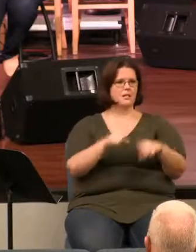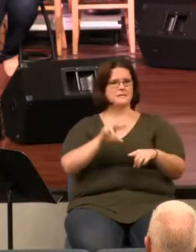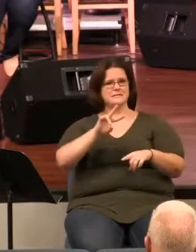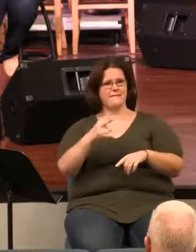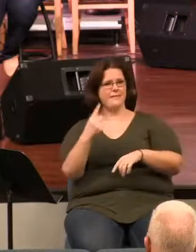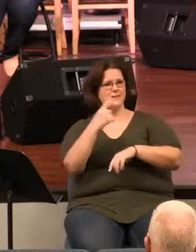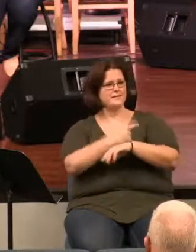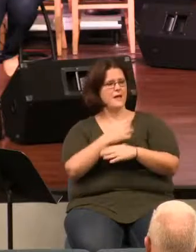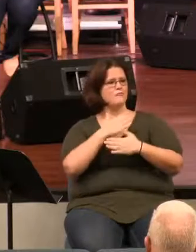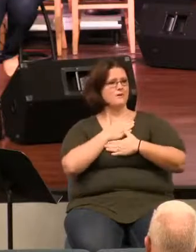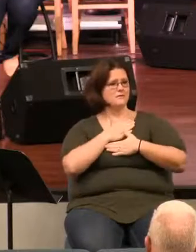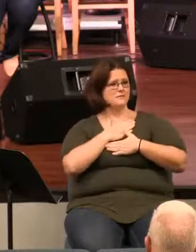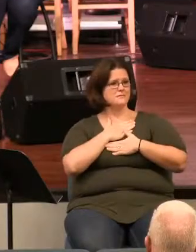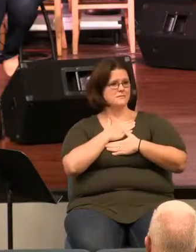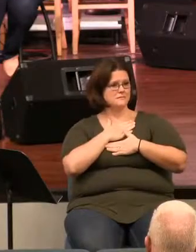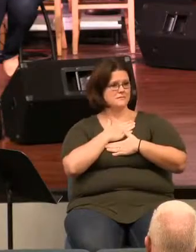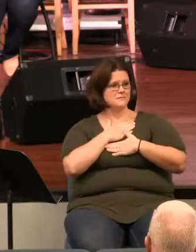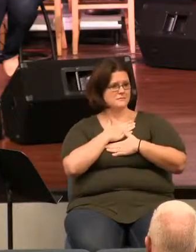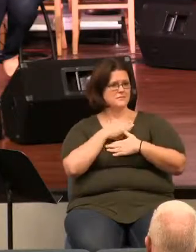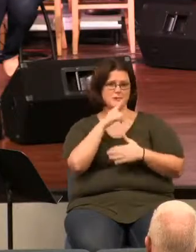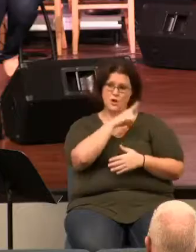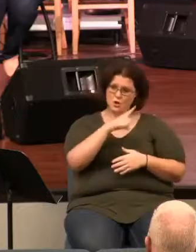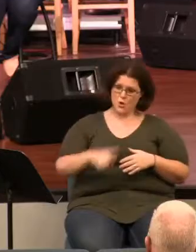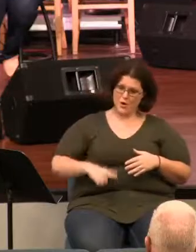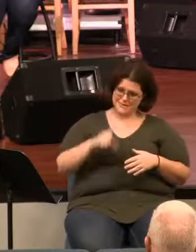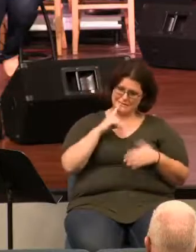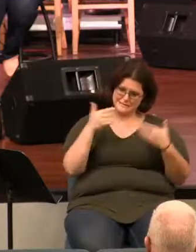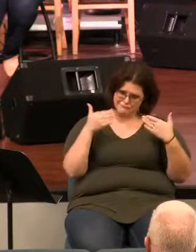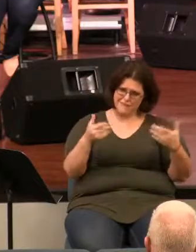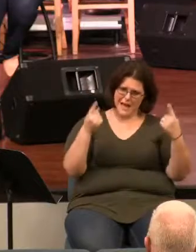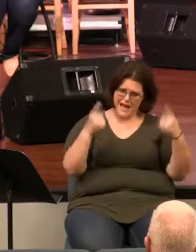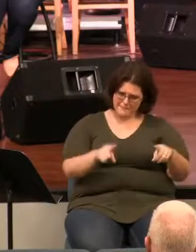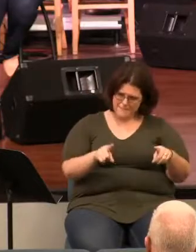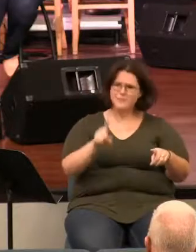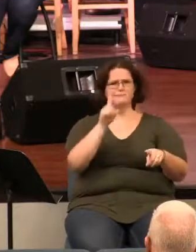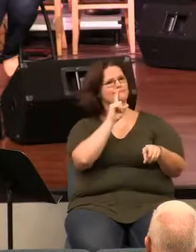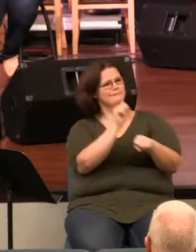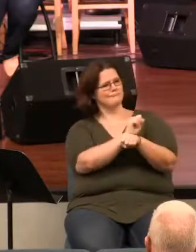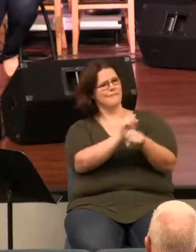The Lord said, let there be light. And there was light. Yeah, that's exactly what I mean.